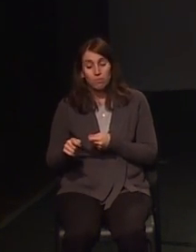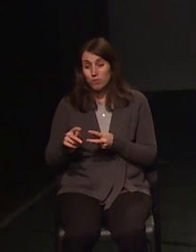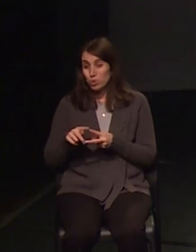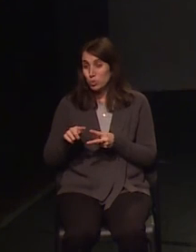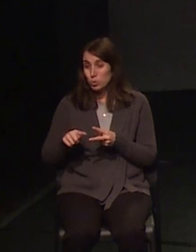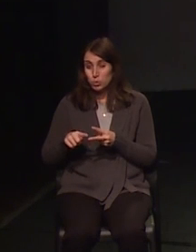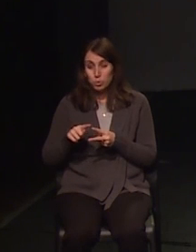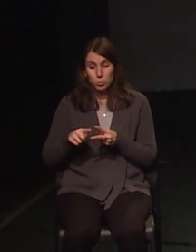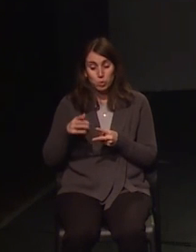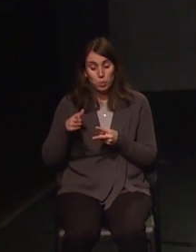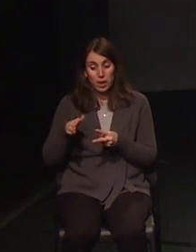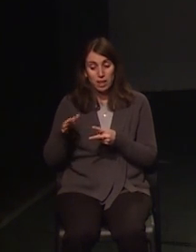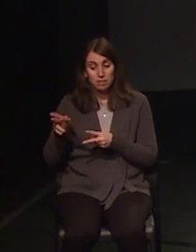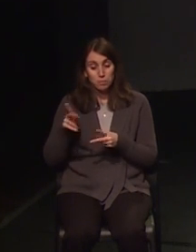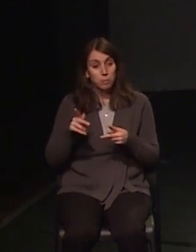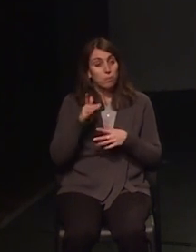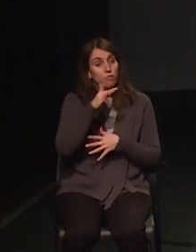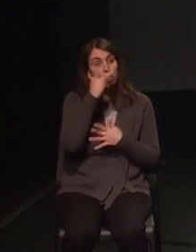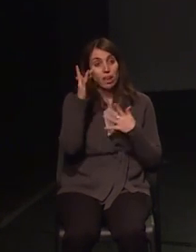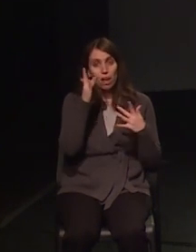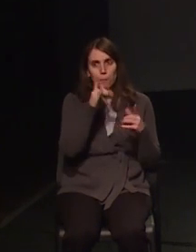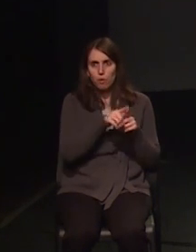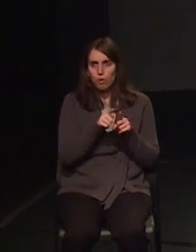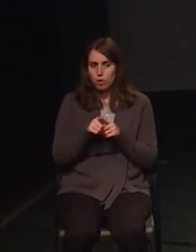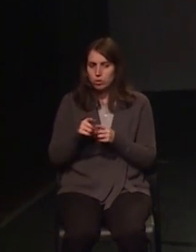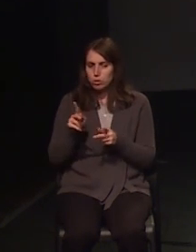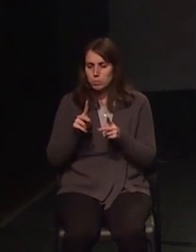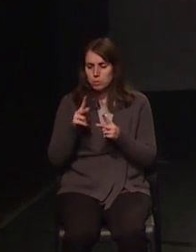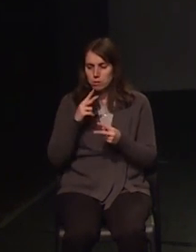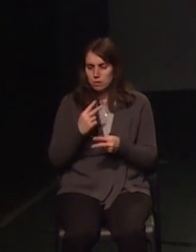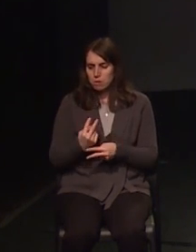people remembering. And back to Lane